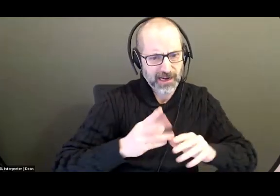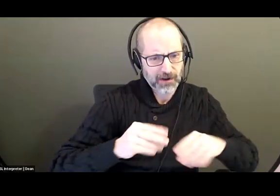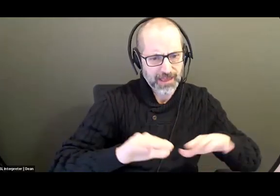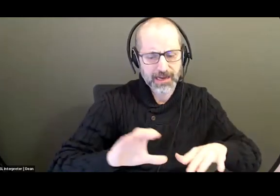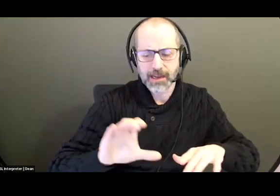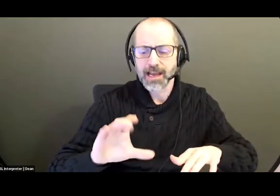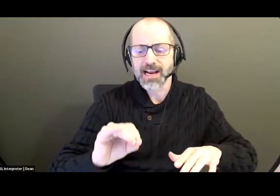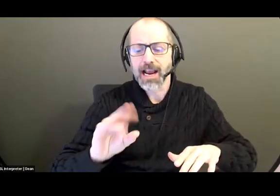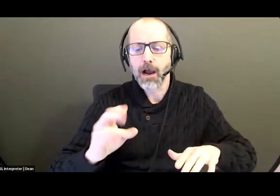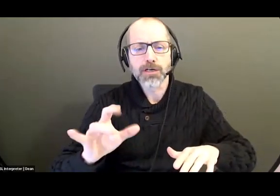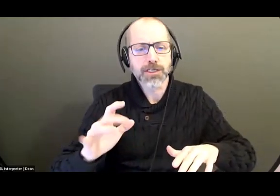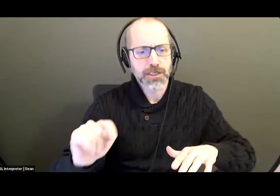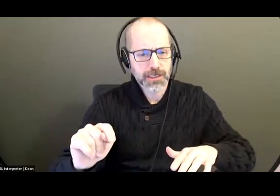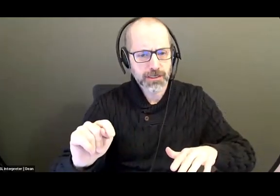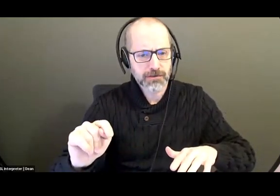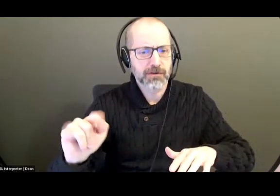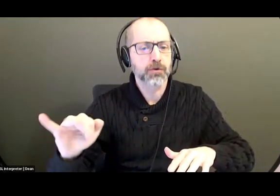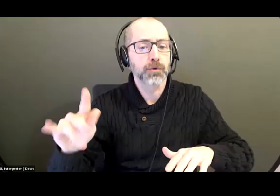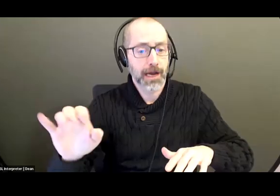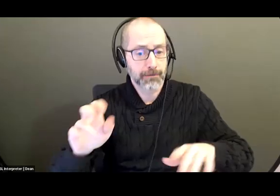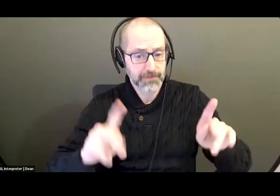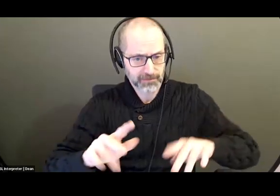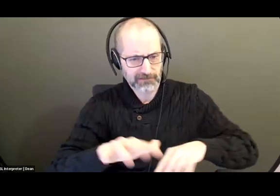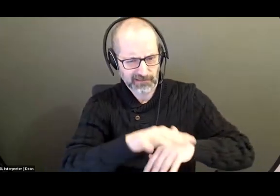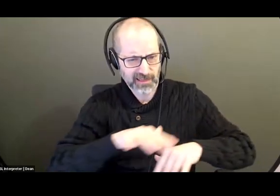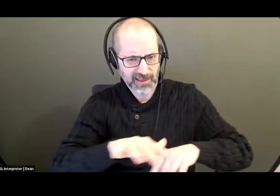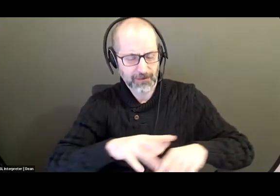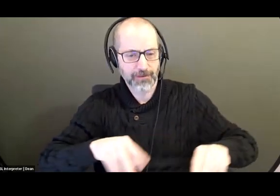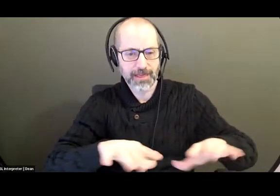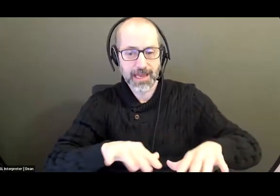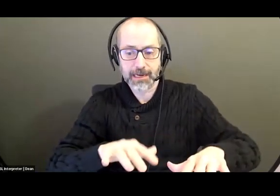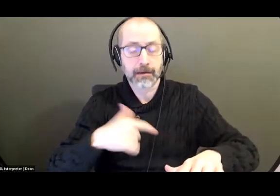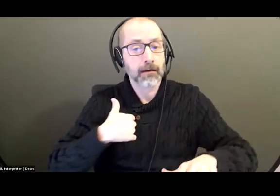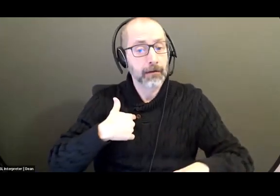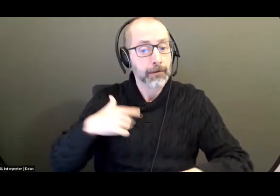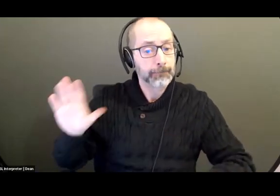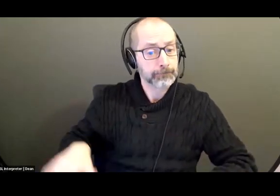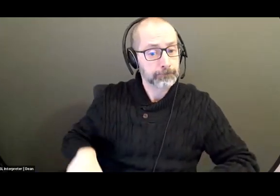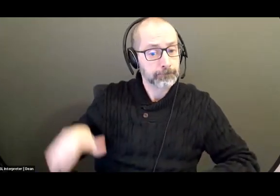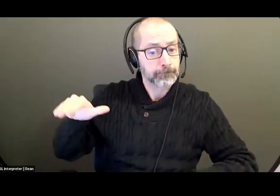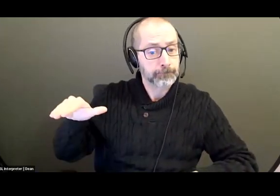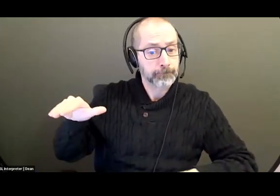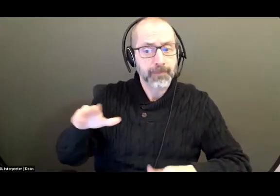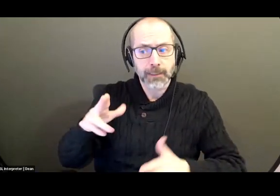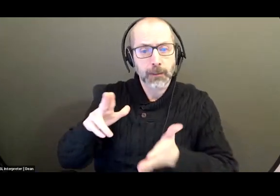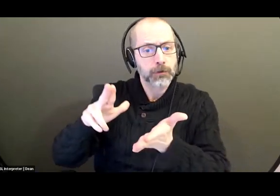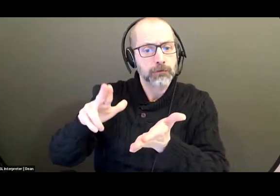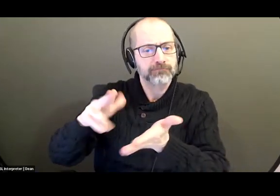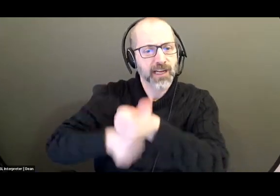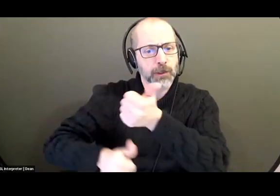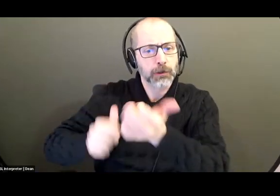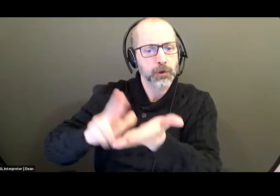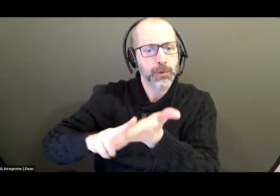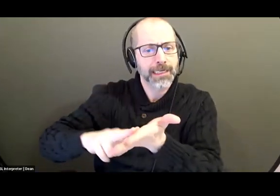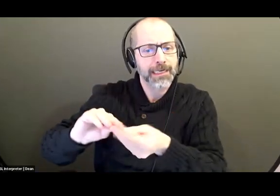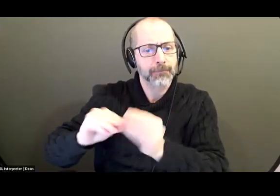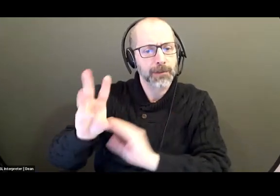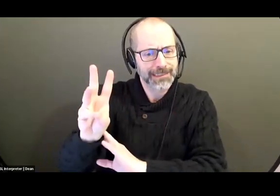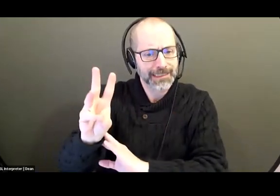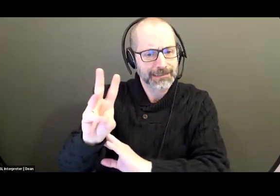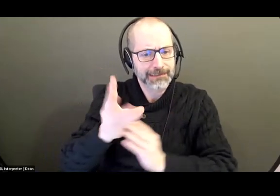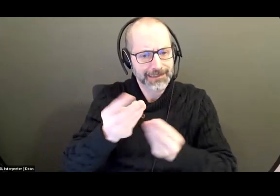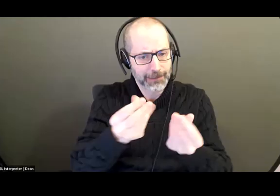on the traditional lands of the Malahat and the Cowichan tribes. Originally, I